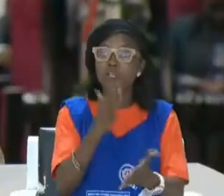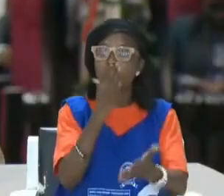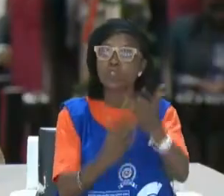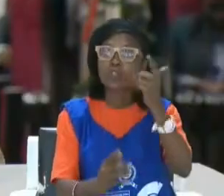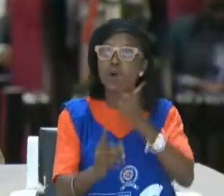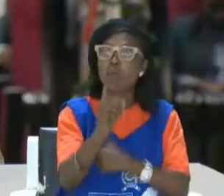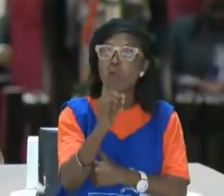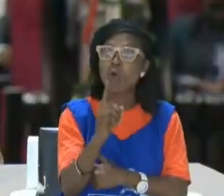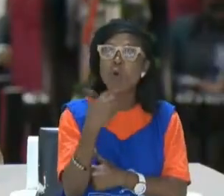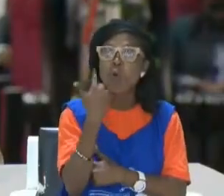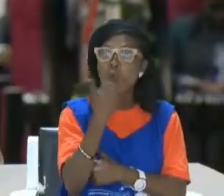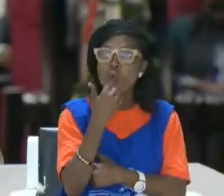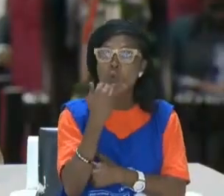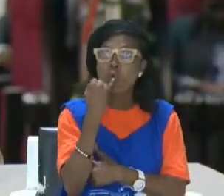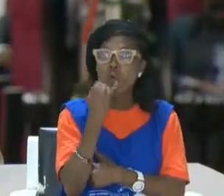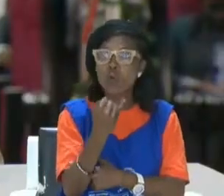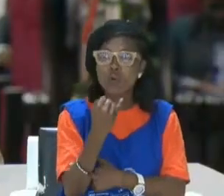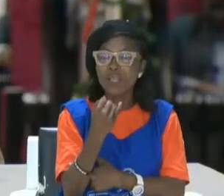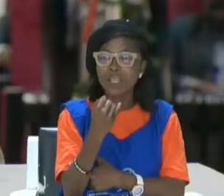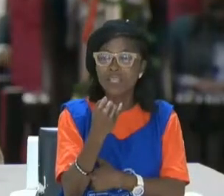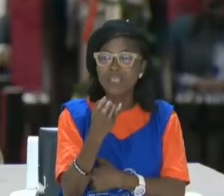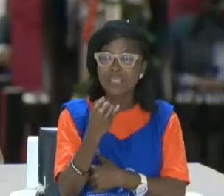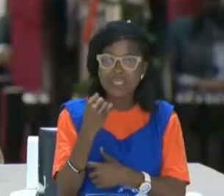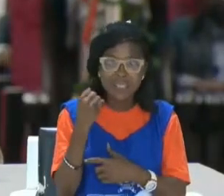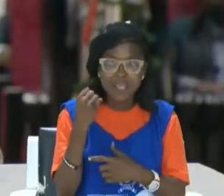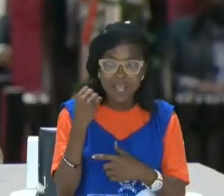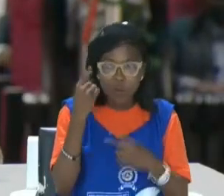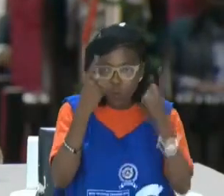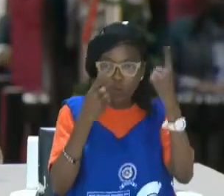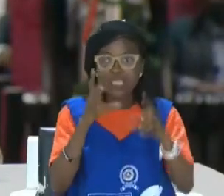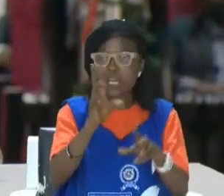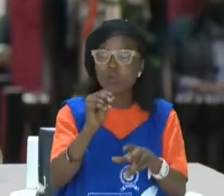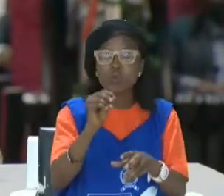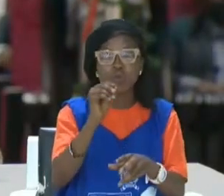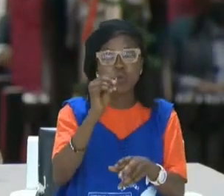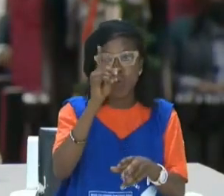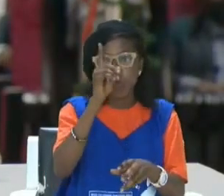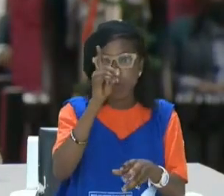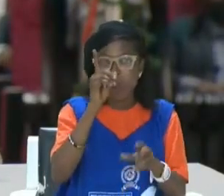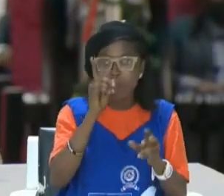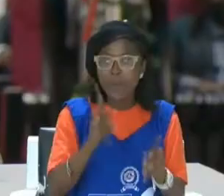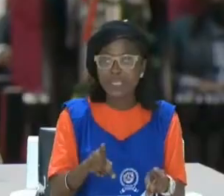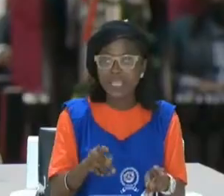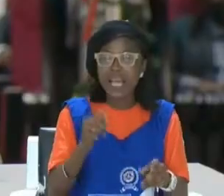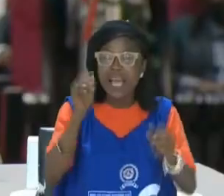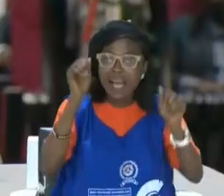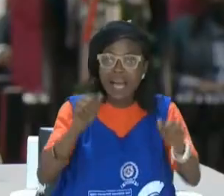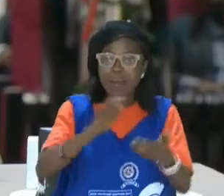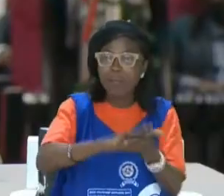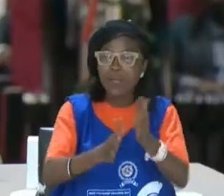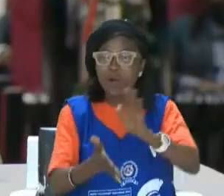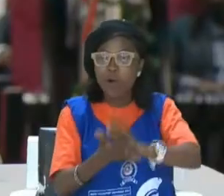someone who is considered a nobody can suddenly become